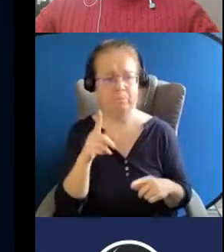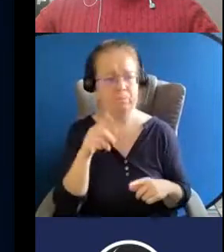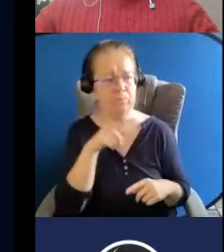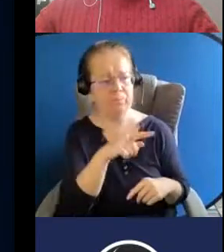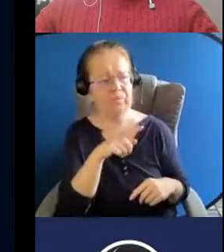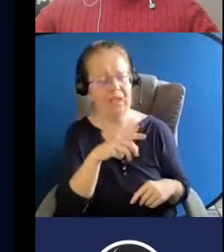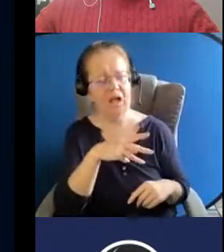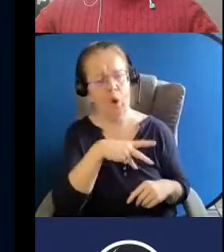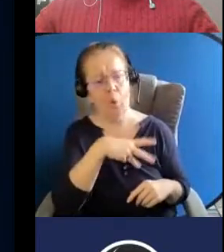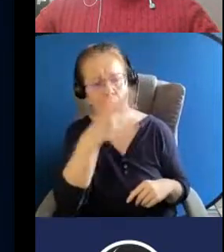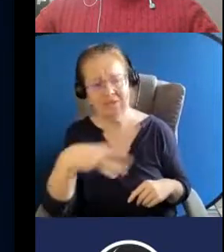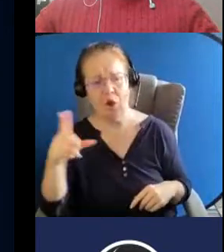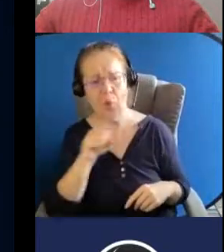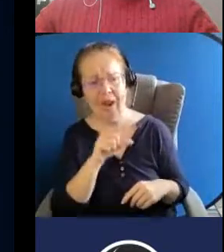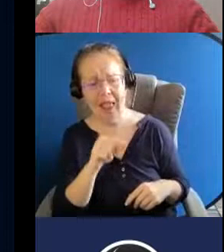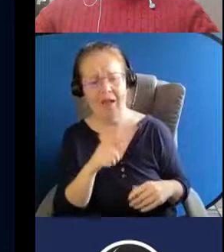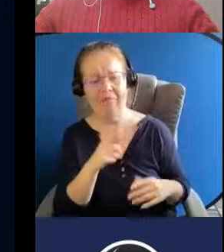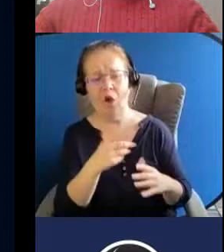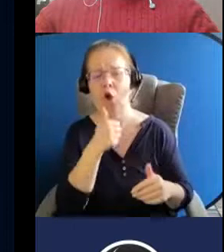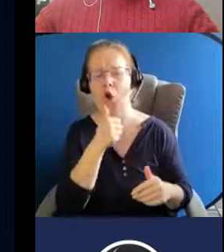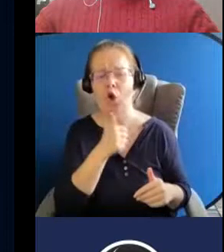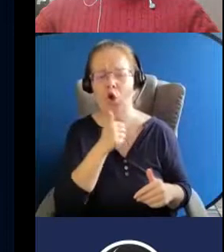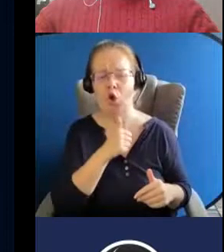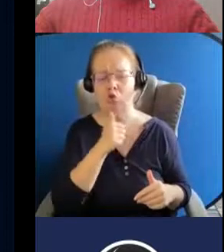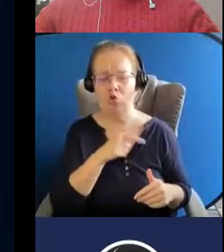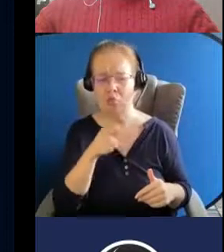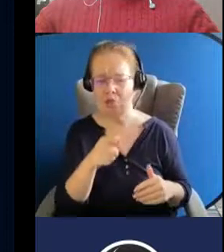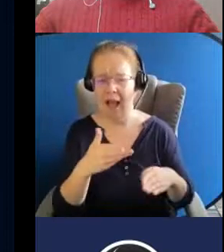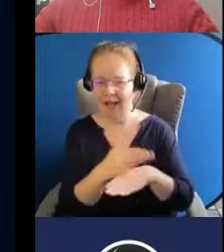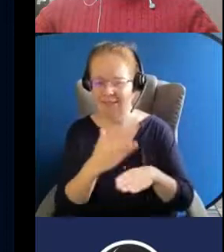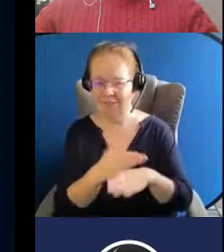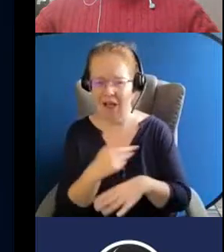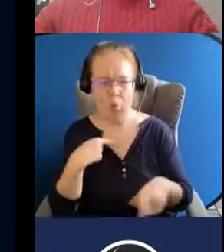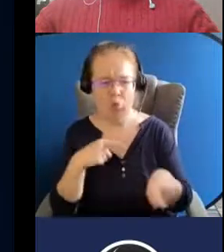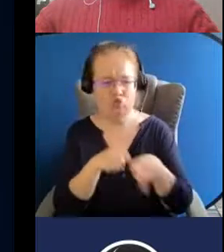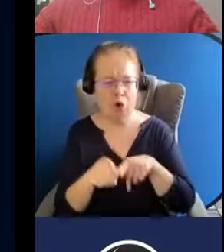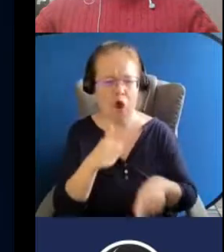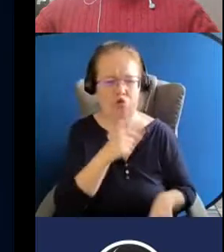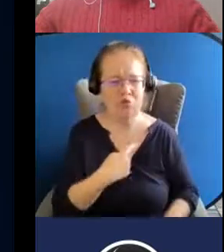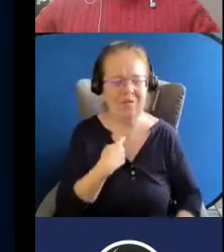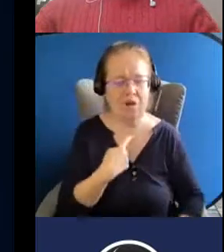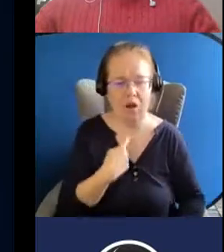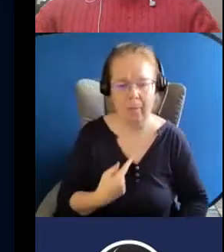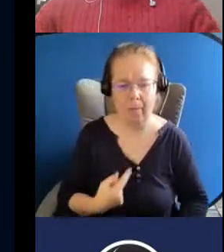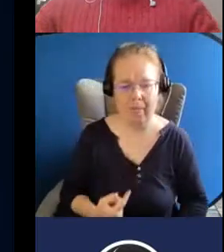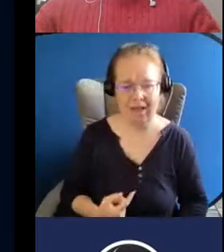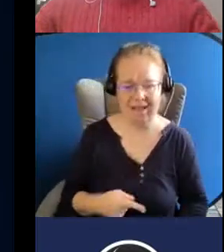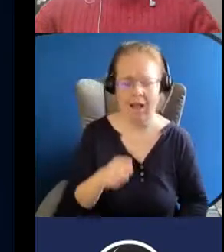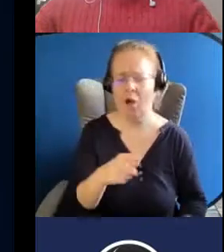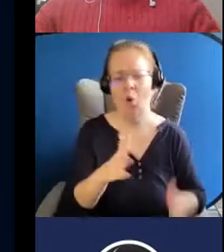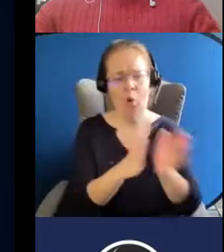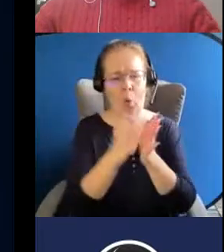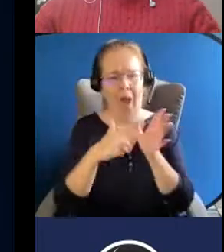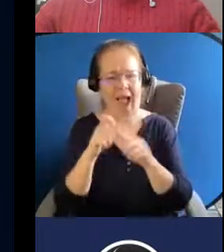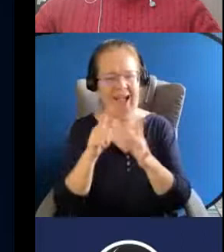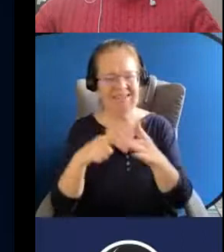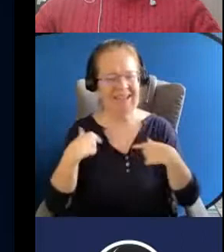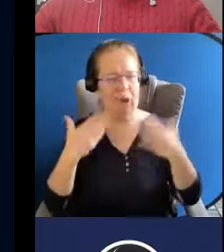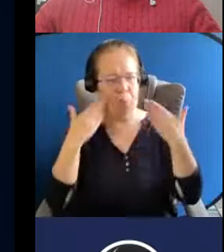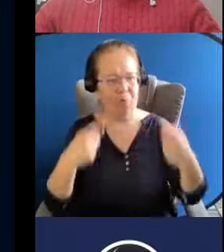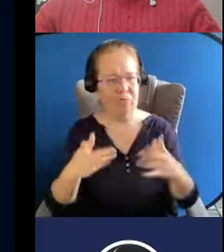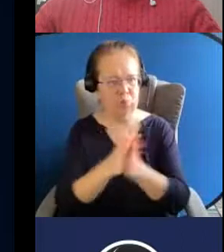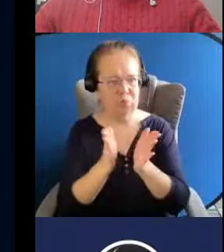Windows 11 accessibility experience is probably voice typing. So let's have a go at that, shall we? That is what I'm looking forward to, actually. Yeah.